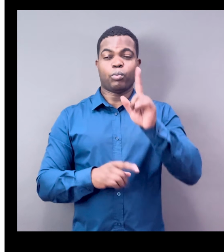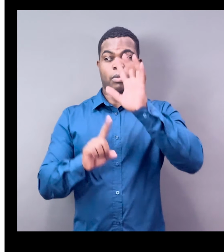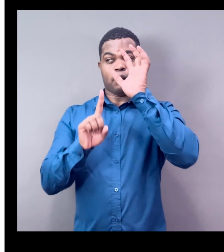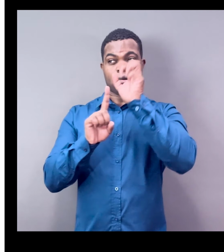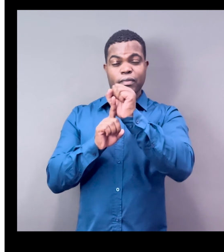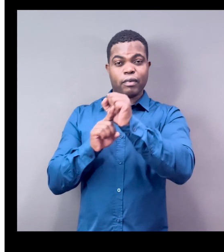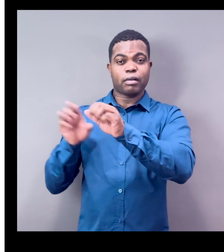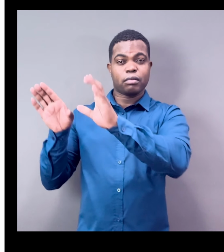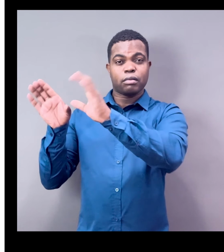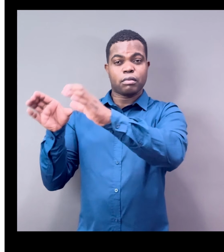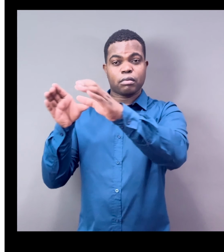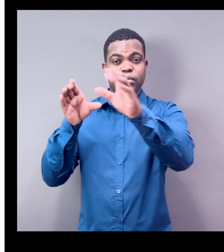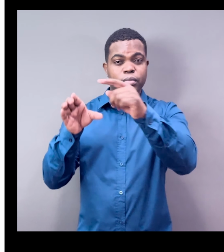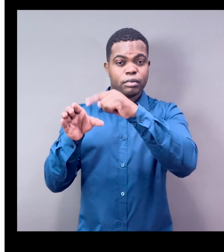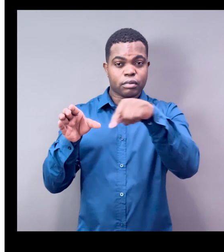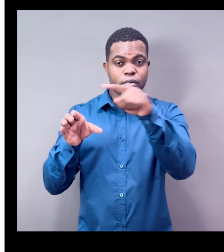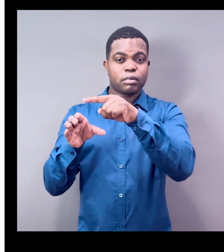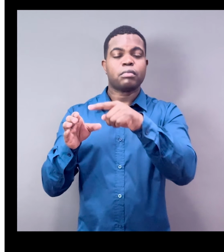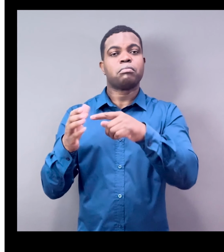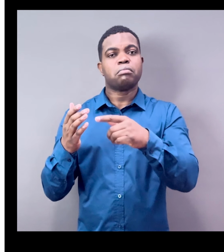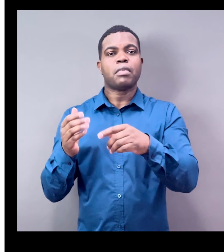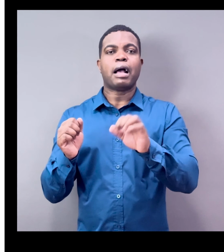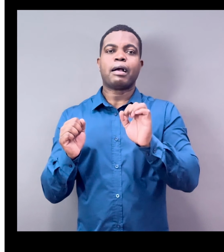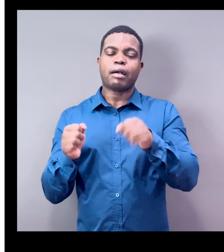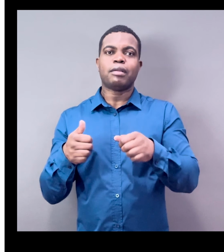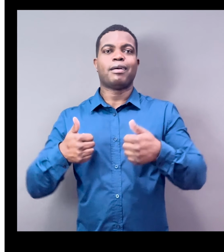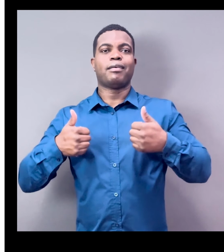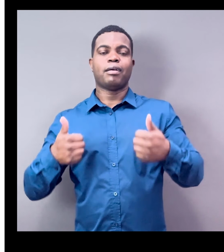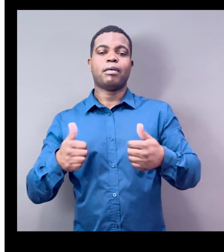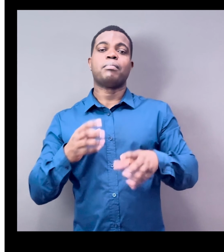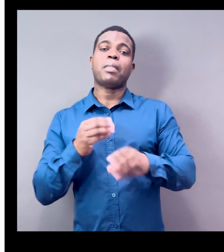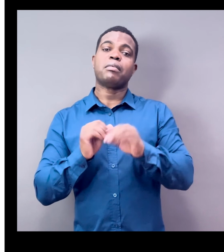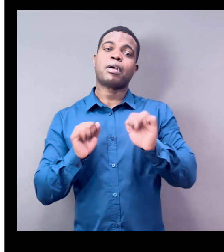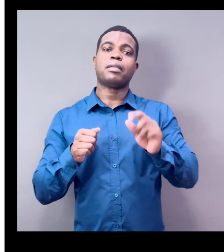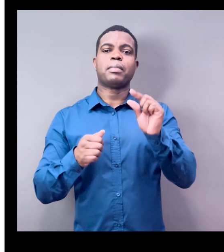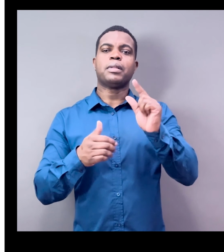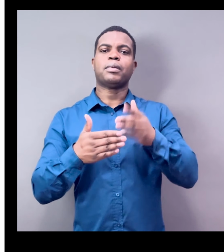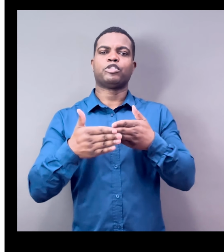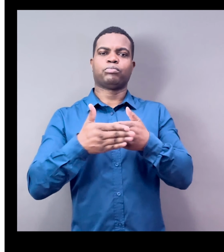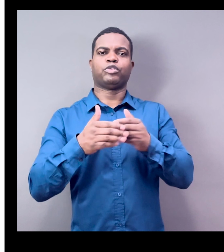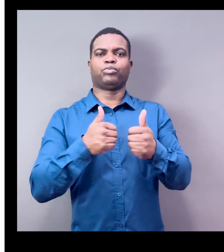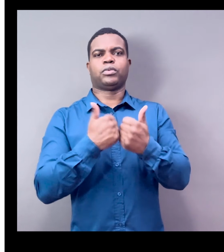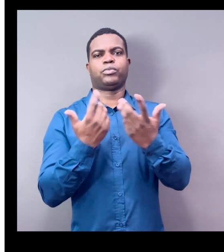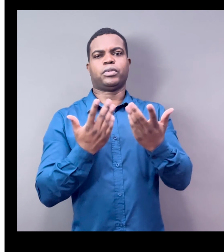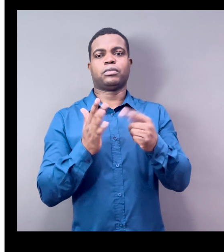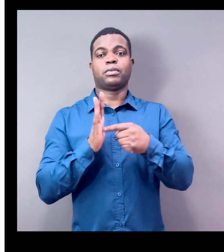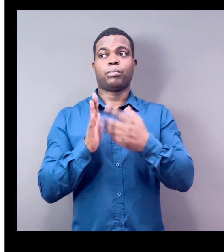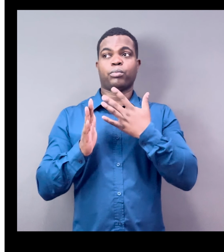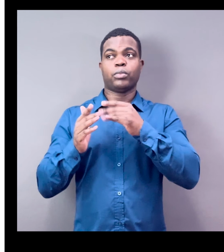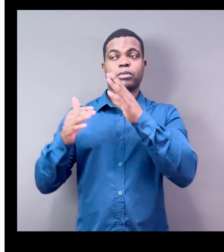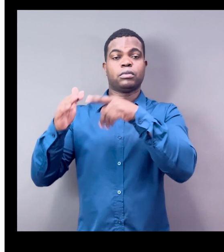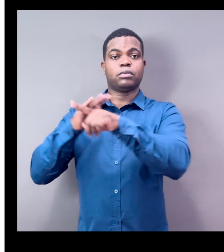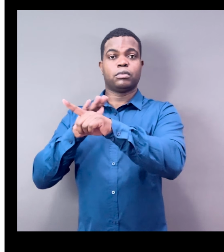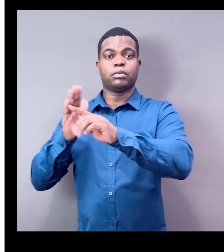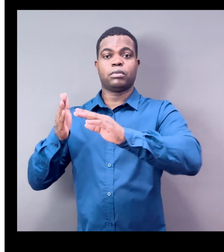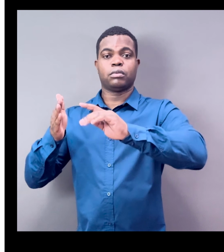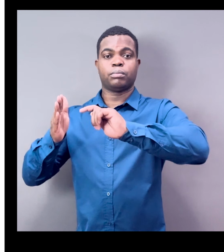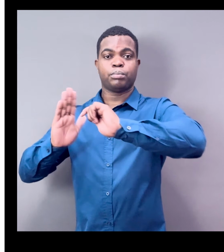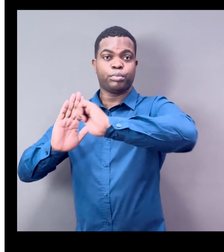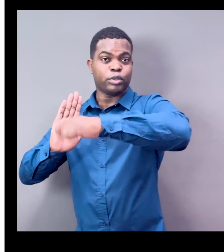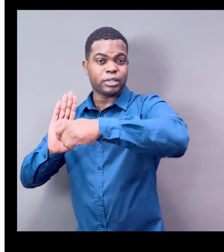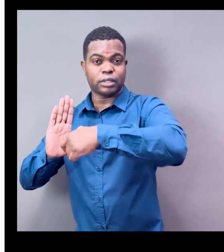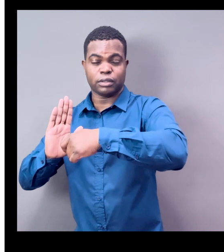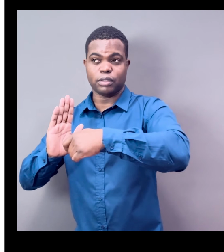even identify these stakeholders, you may want to have challenge in executing your community